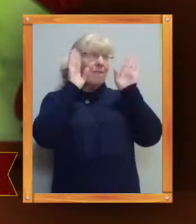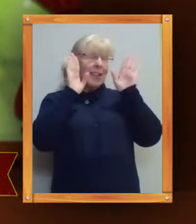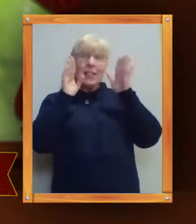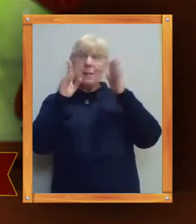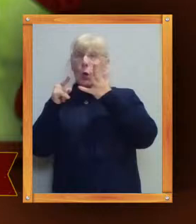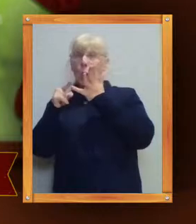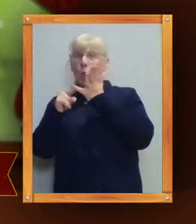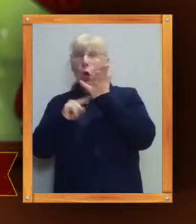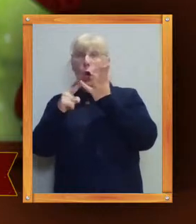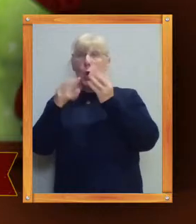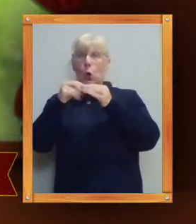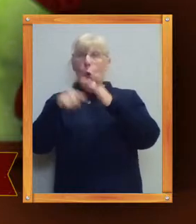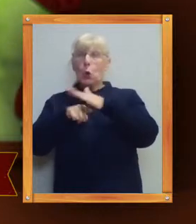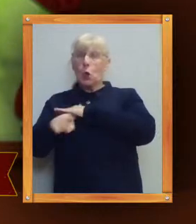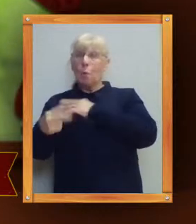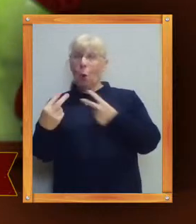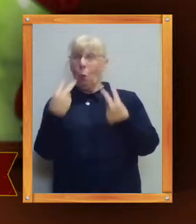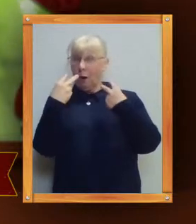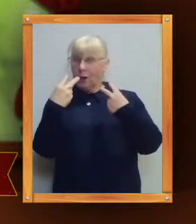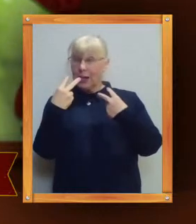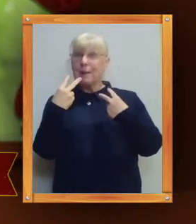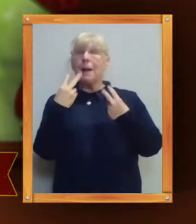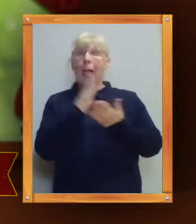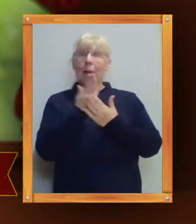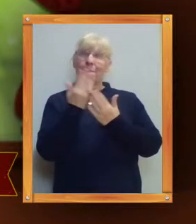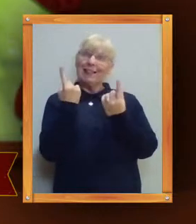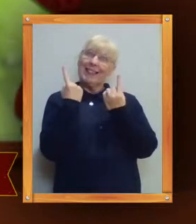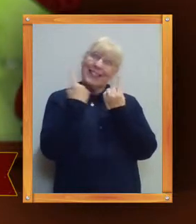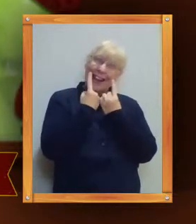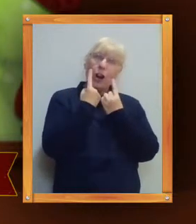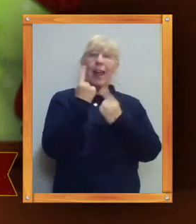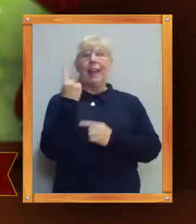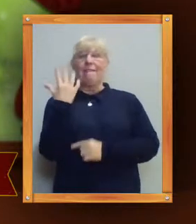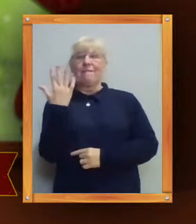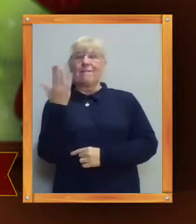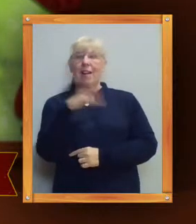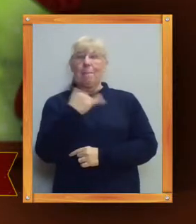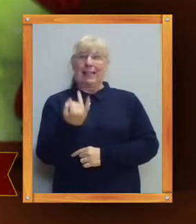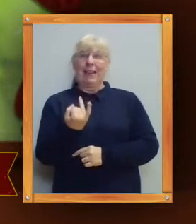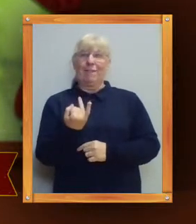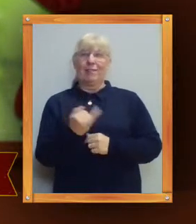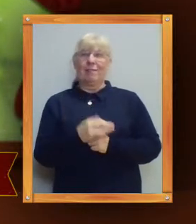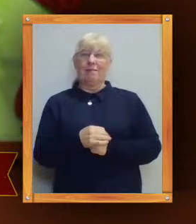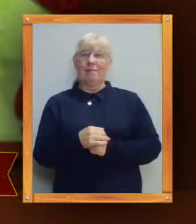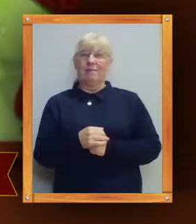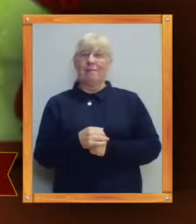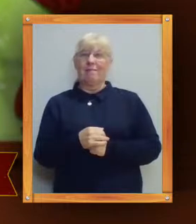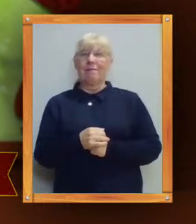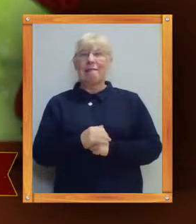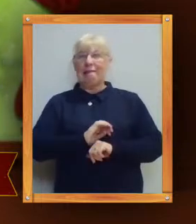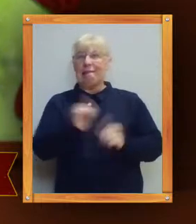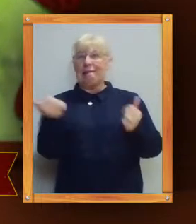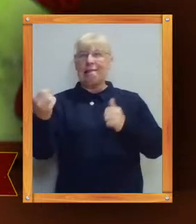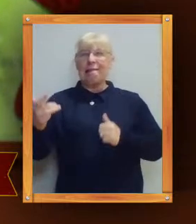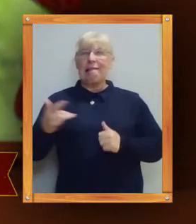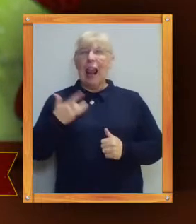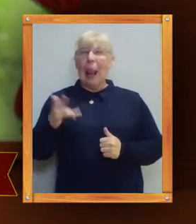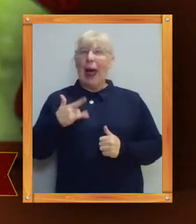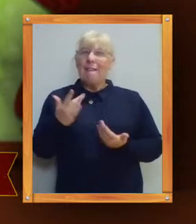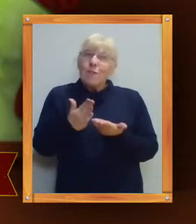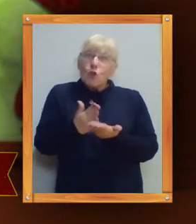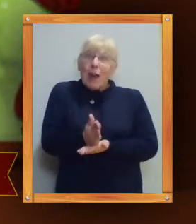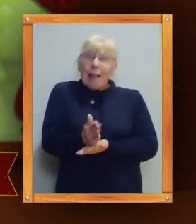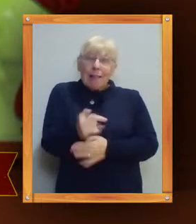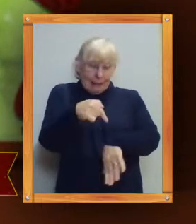almost 7:05. And the great thing about being able to do this live in real time means